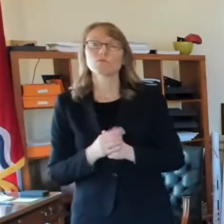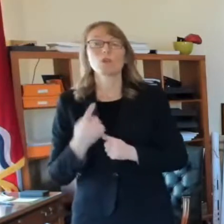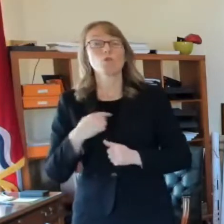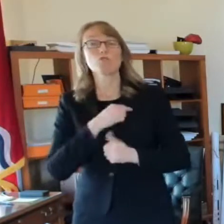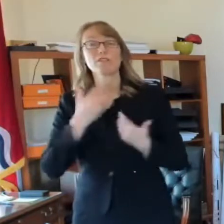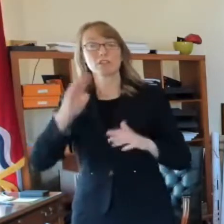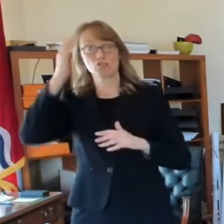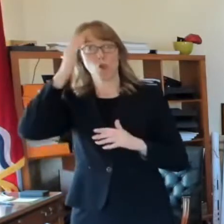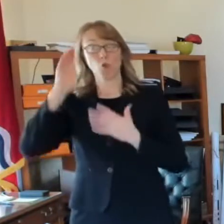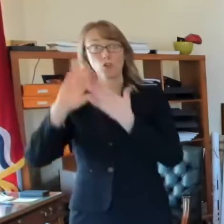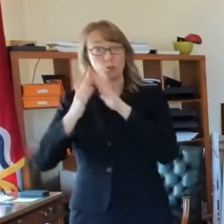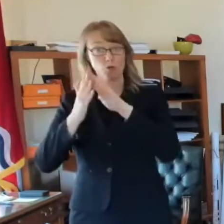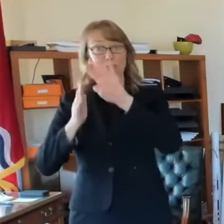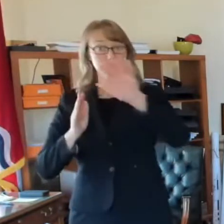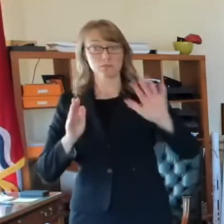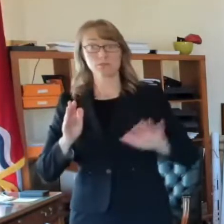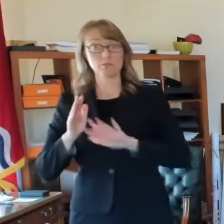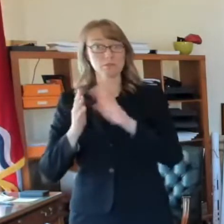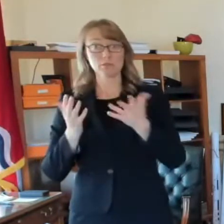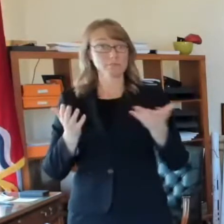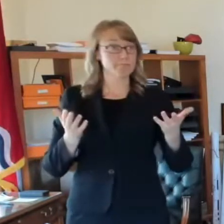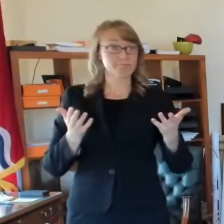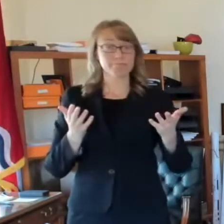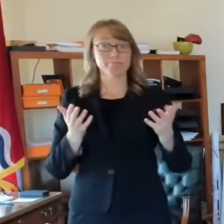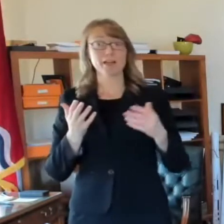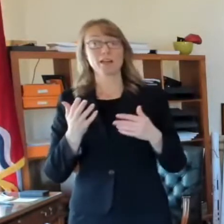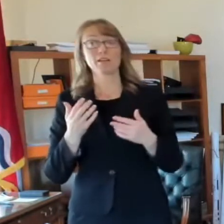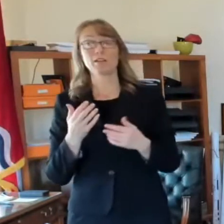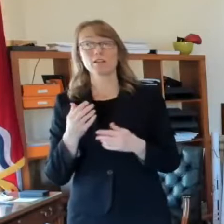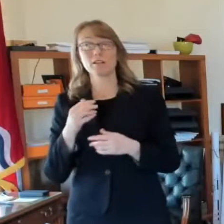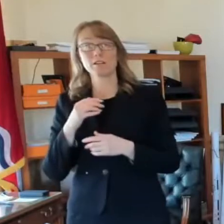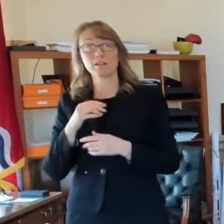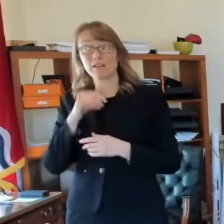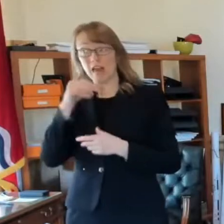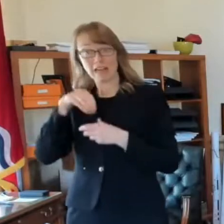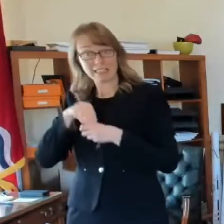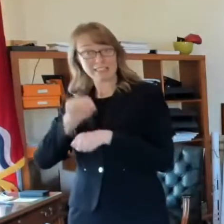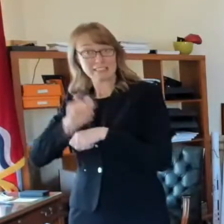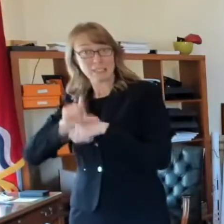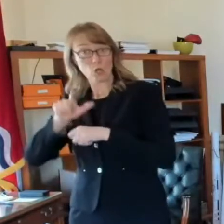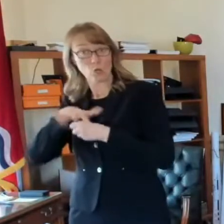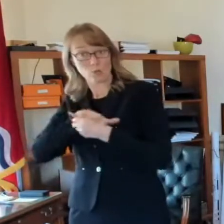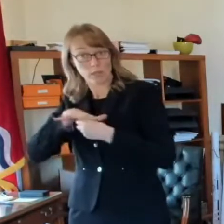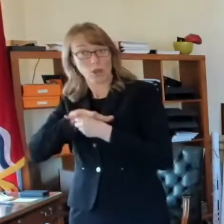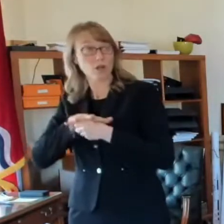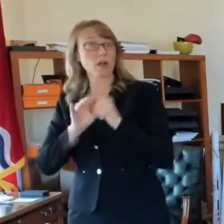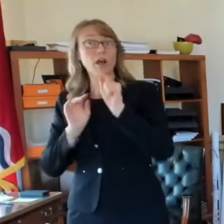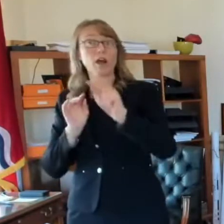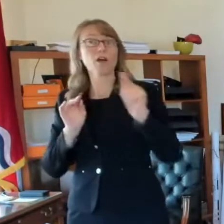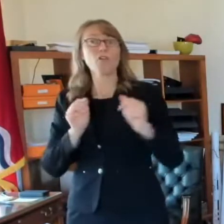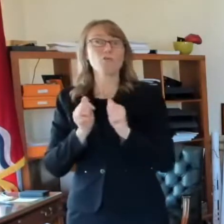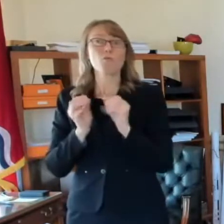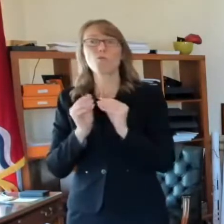in the outlying areas, do not have the strong healthcare system that we have here